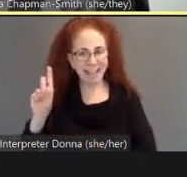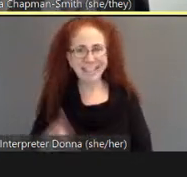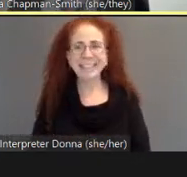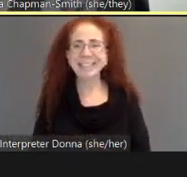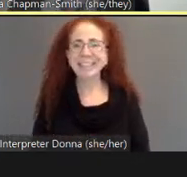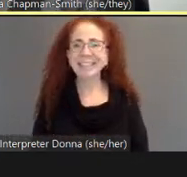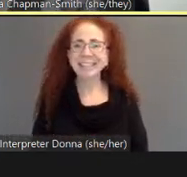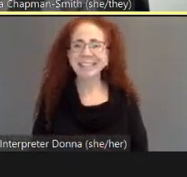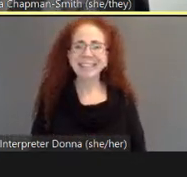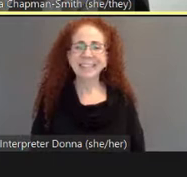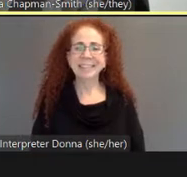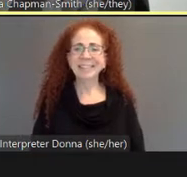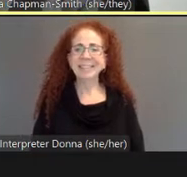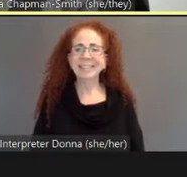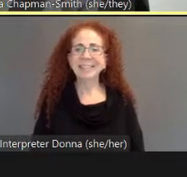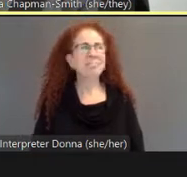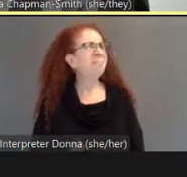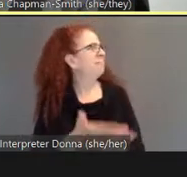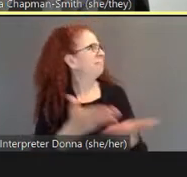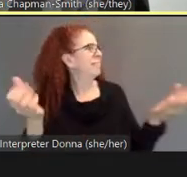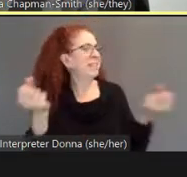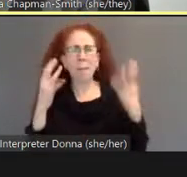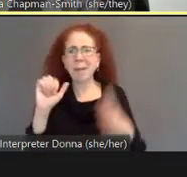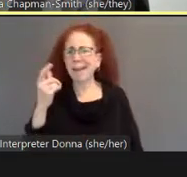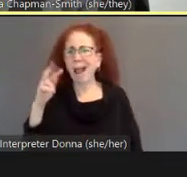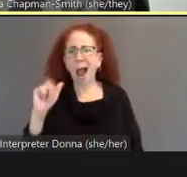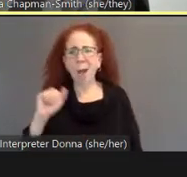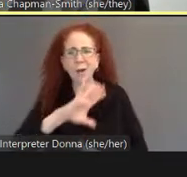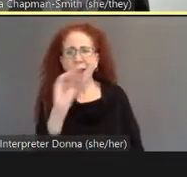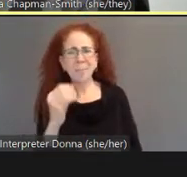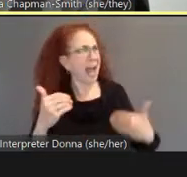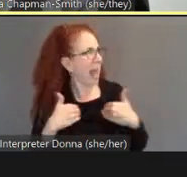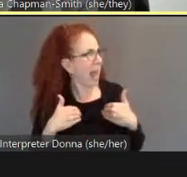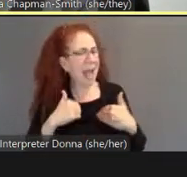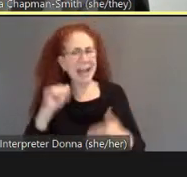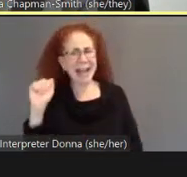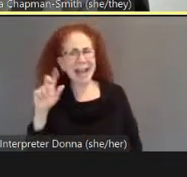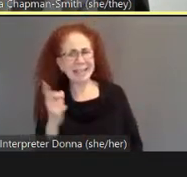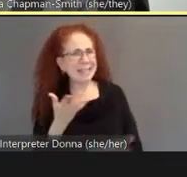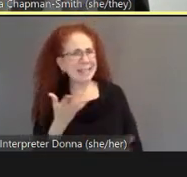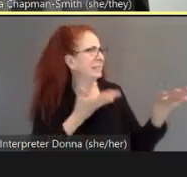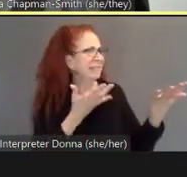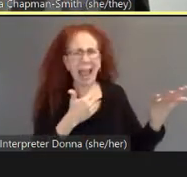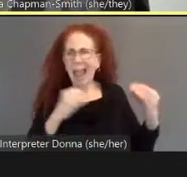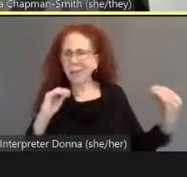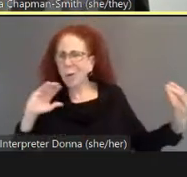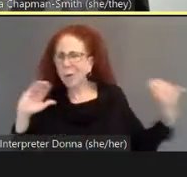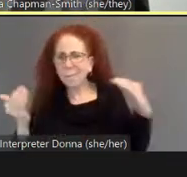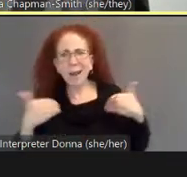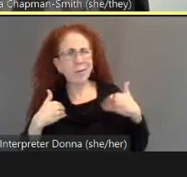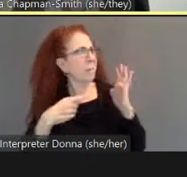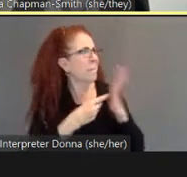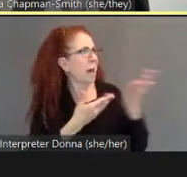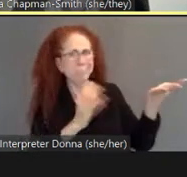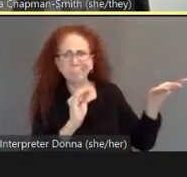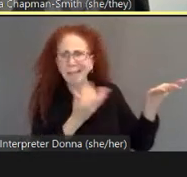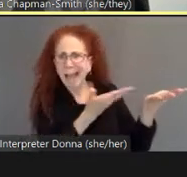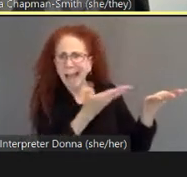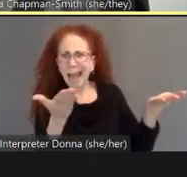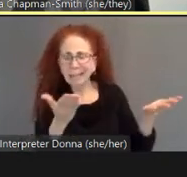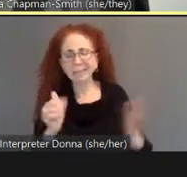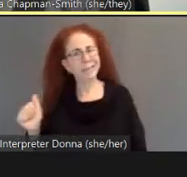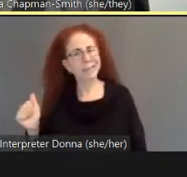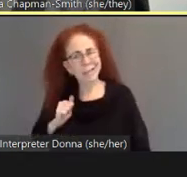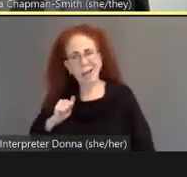There weren't a lot of opera companies offering audio descriptions as part of their practice, so we really didn't have a model to follow. So we were